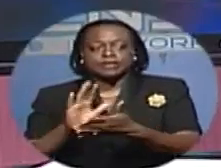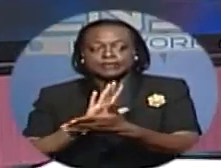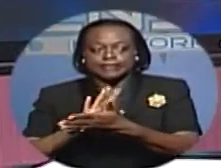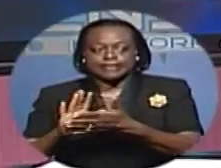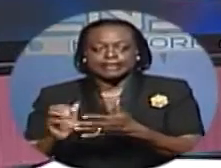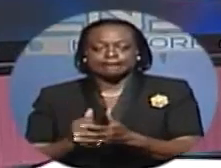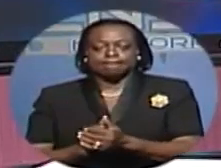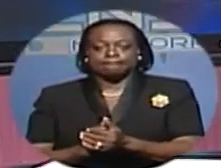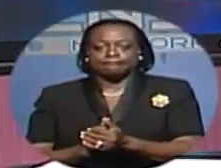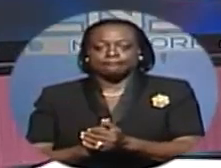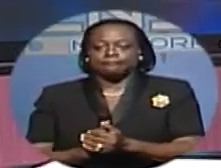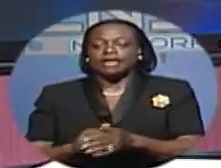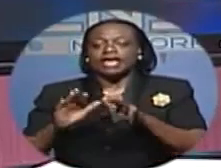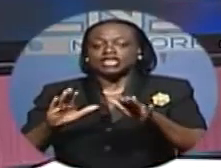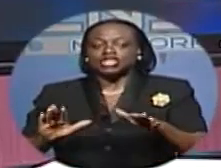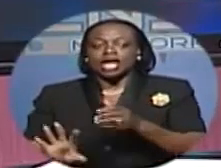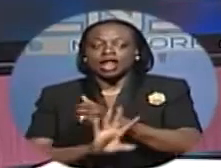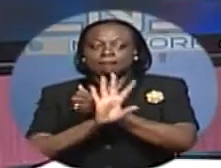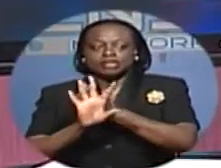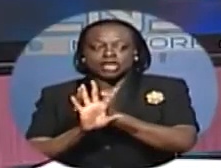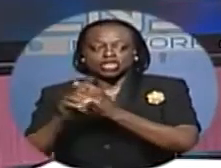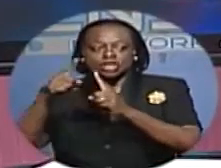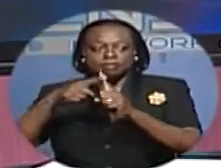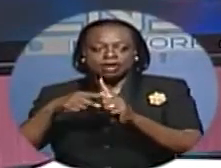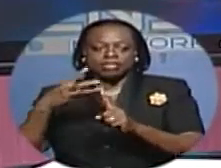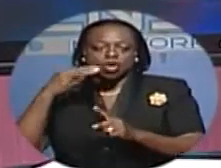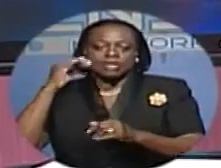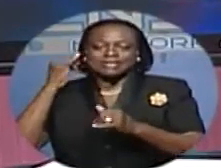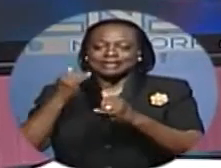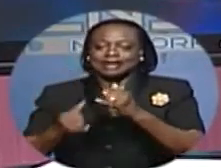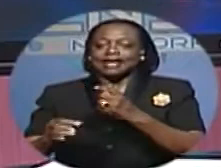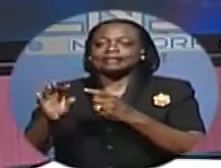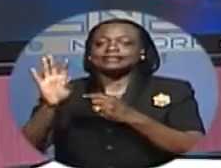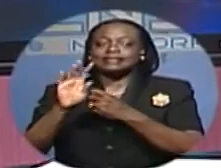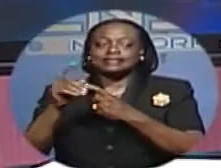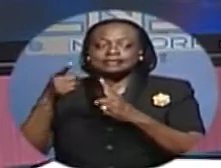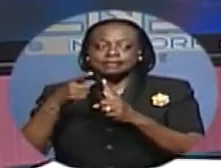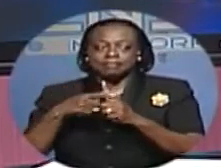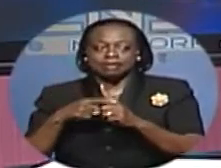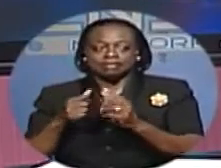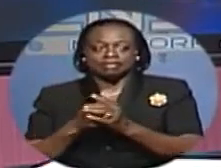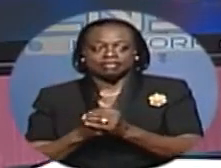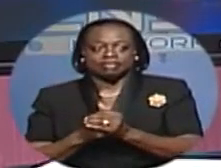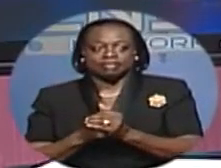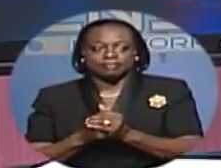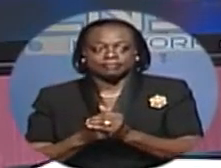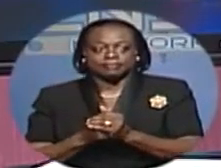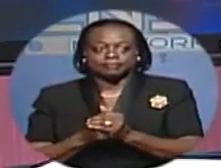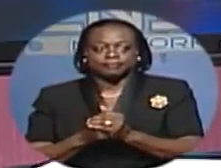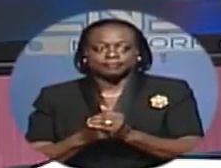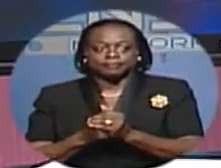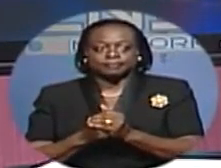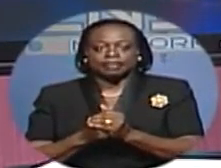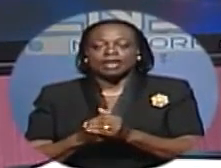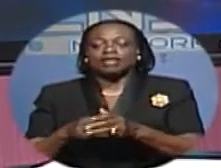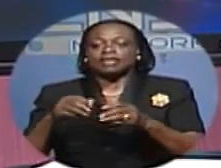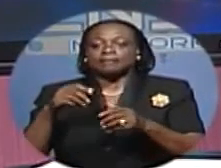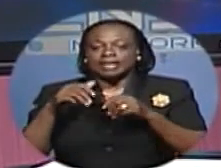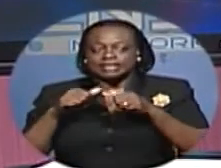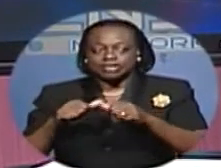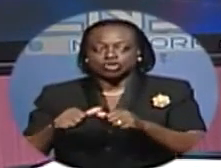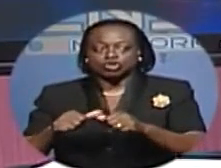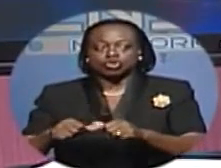Child Protection Month was last month, and members of the suspected Child Abuse and Neglect Unit in the Ministry of Health are continuing to raise awareness